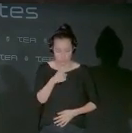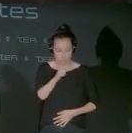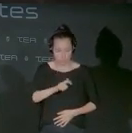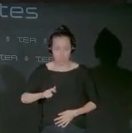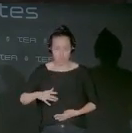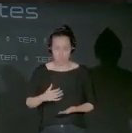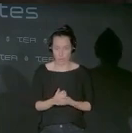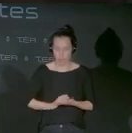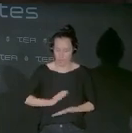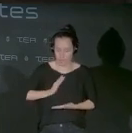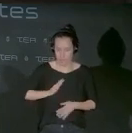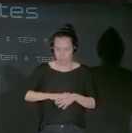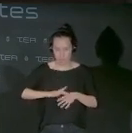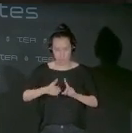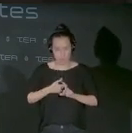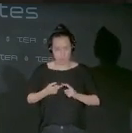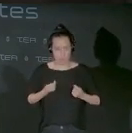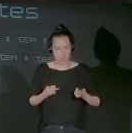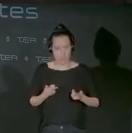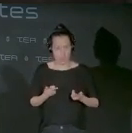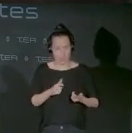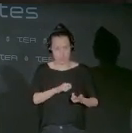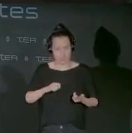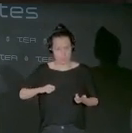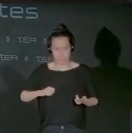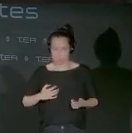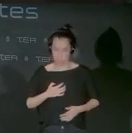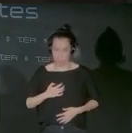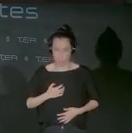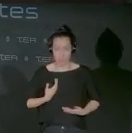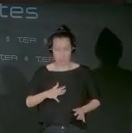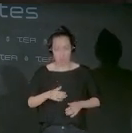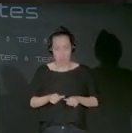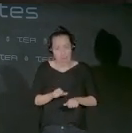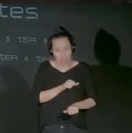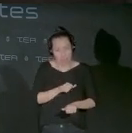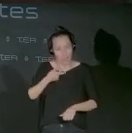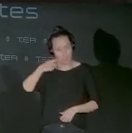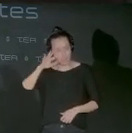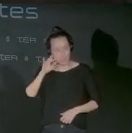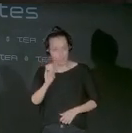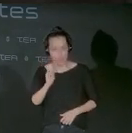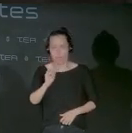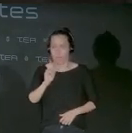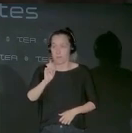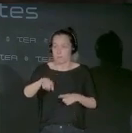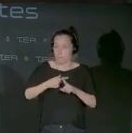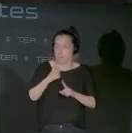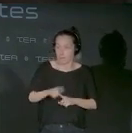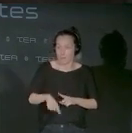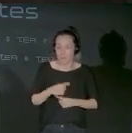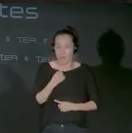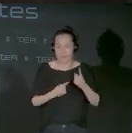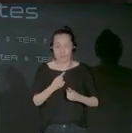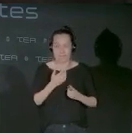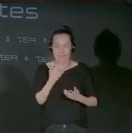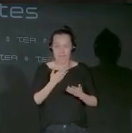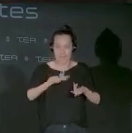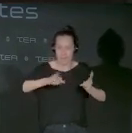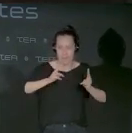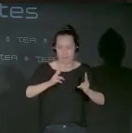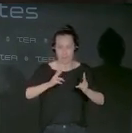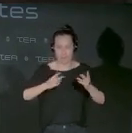our experiences. There is transmedia and cross-licensing. So basically making sure that the character from one game